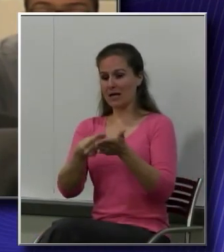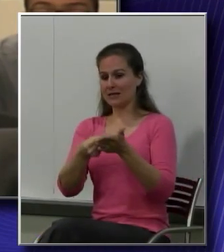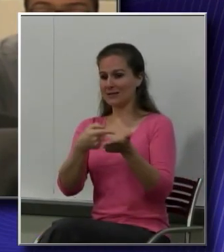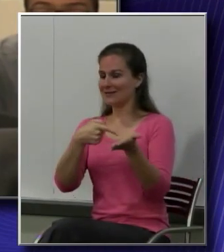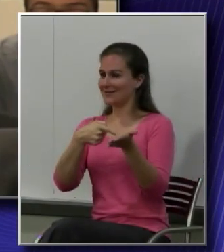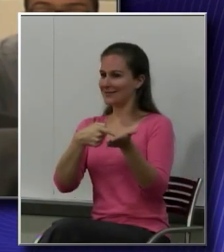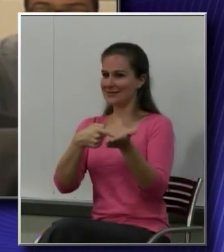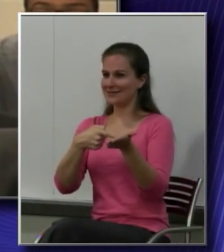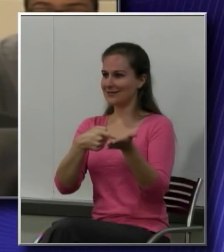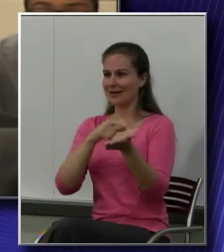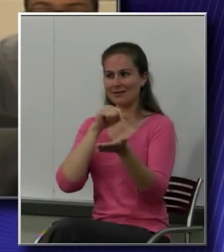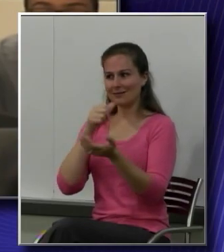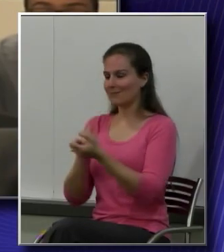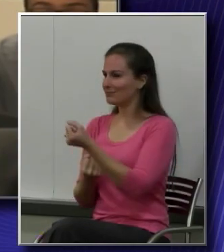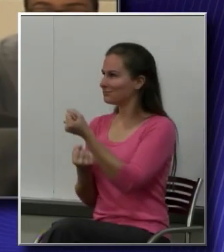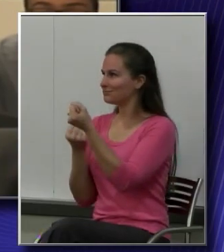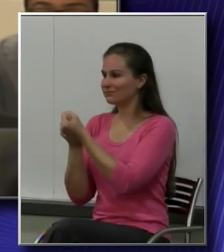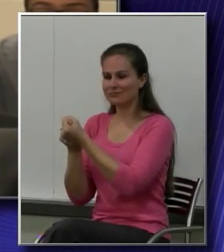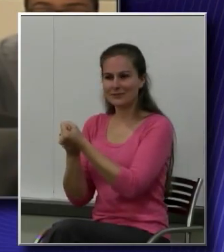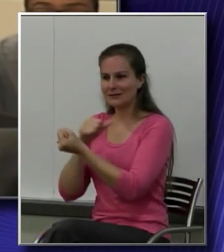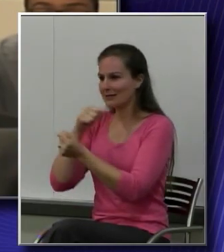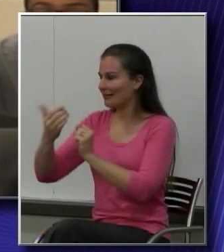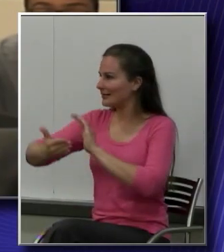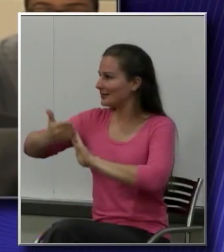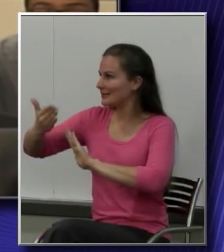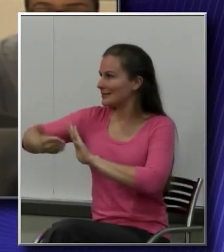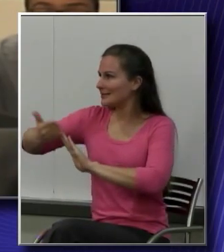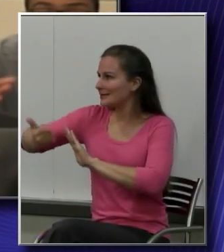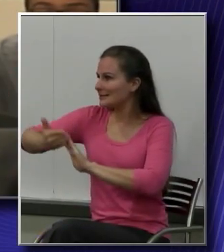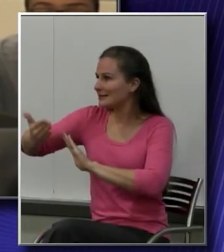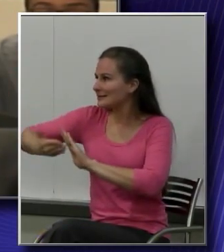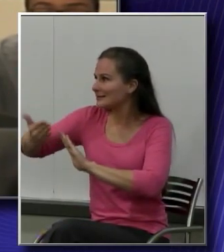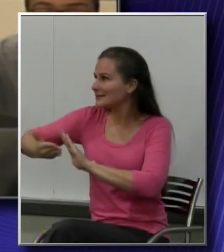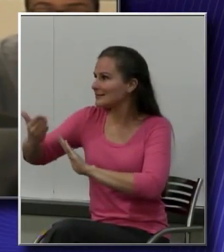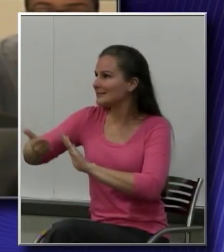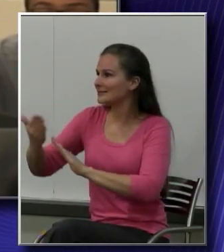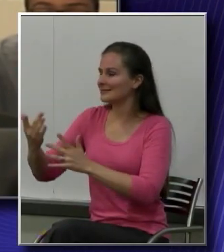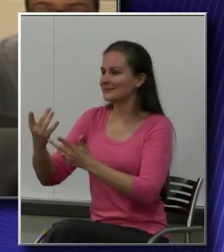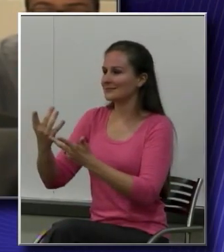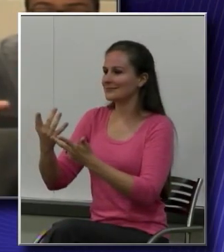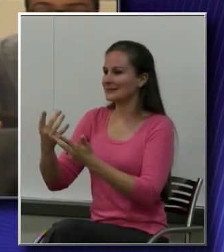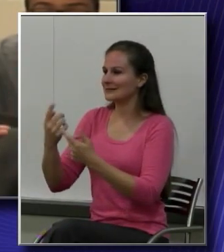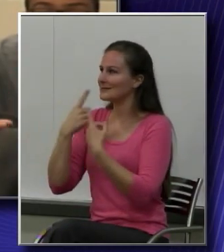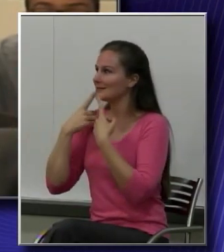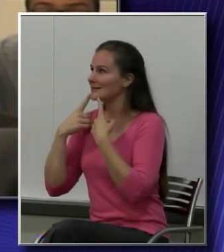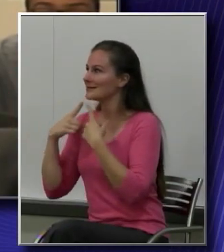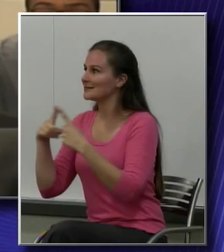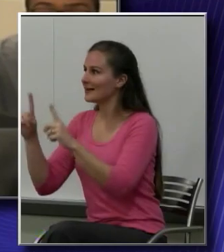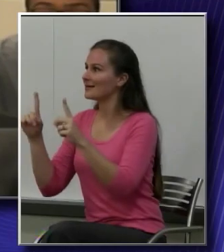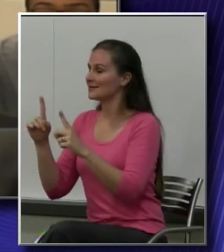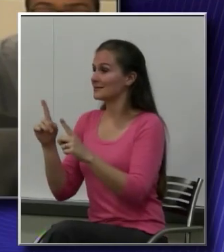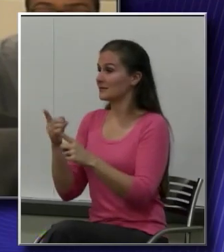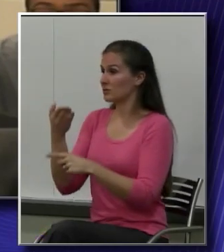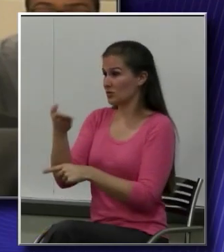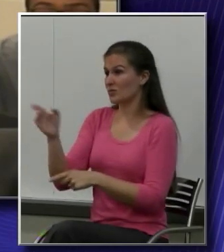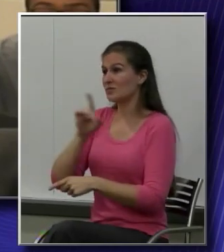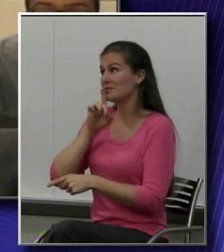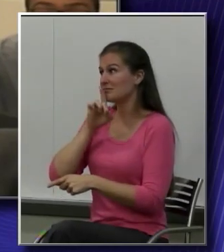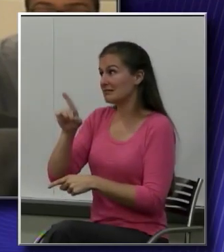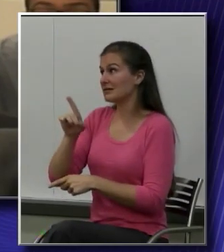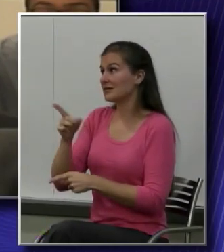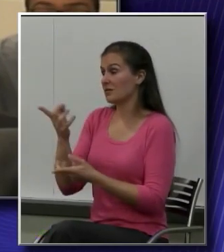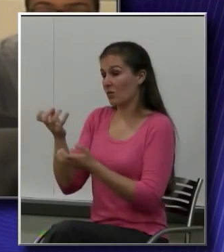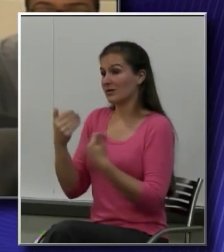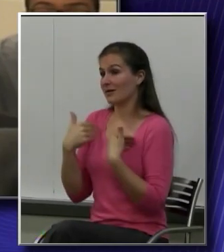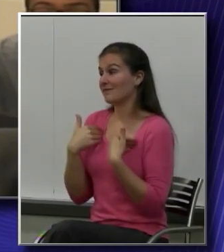the kind of pride, the kind of accomplishment, the kind of success that you really want